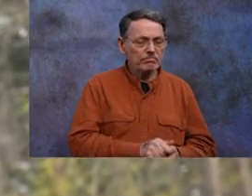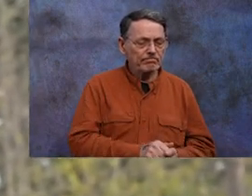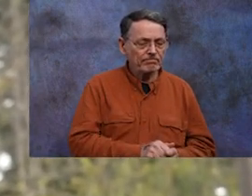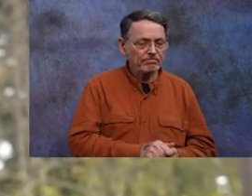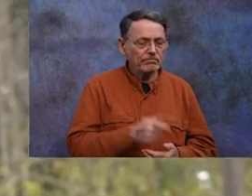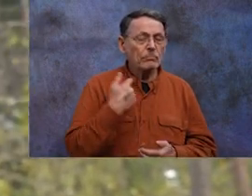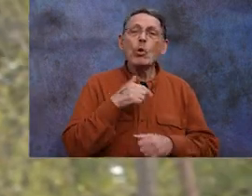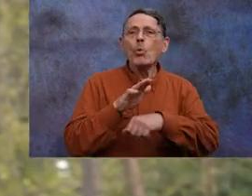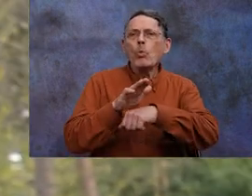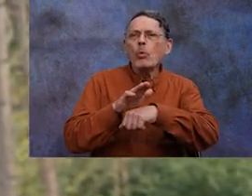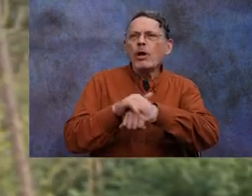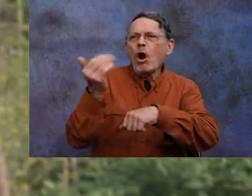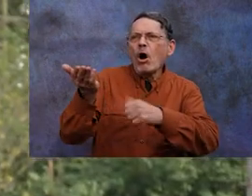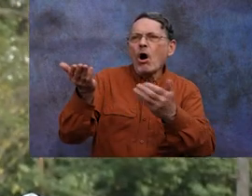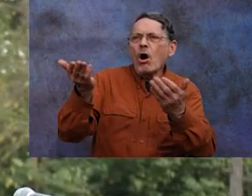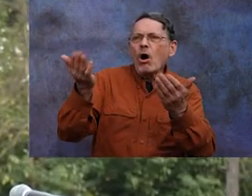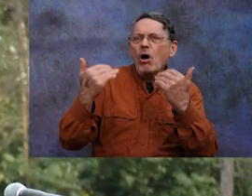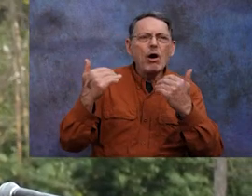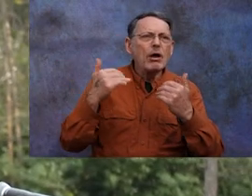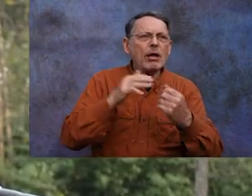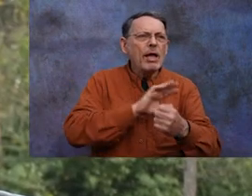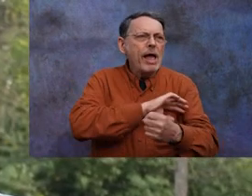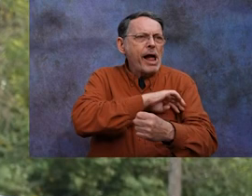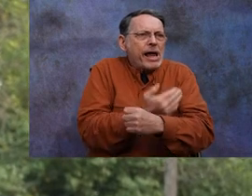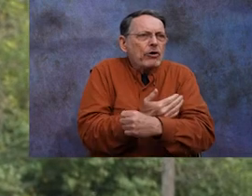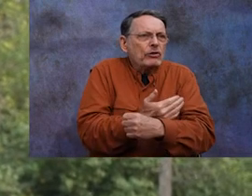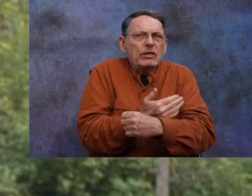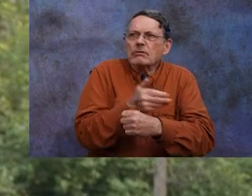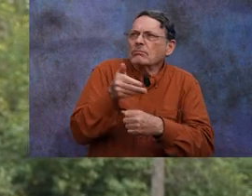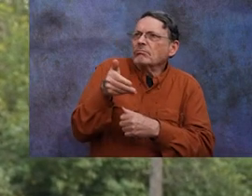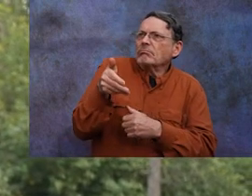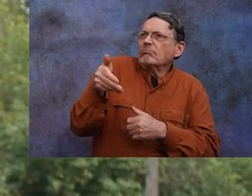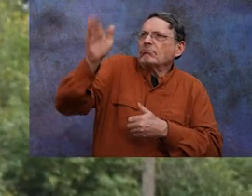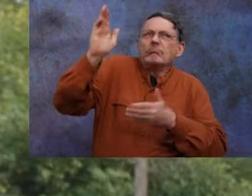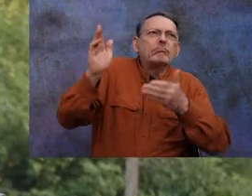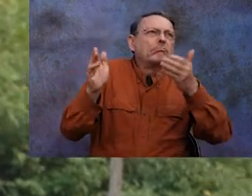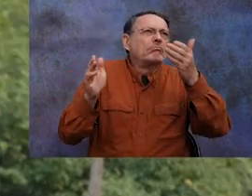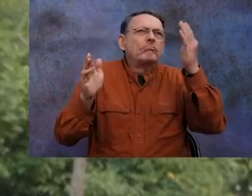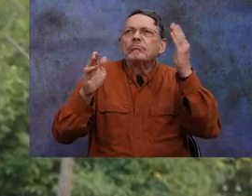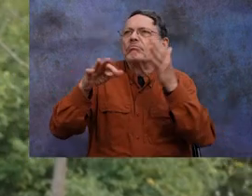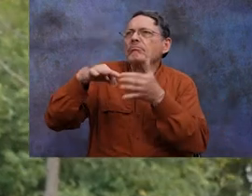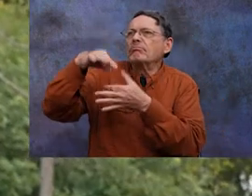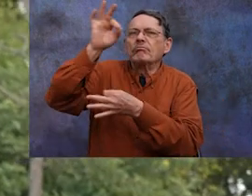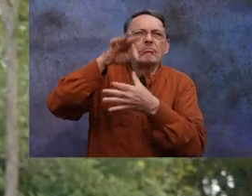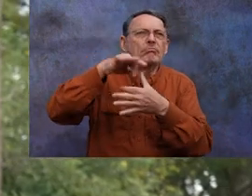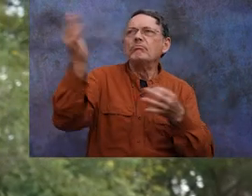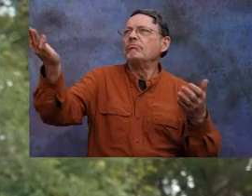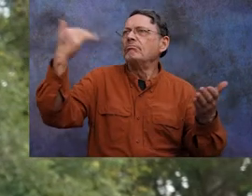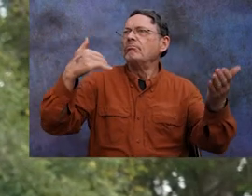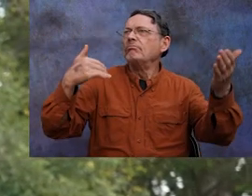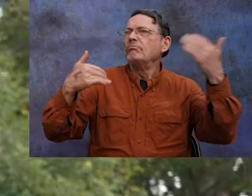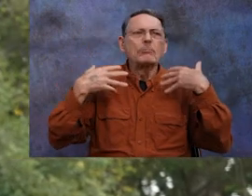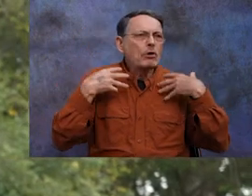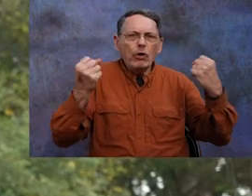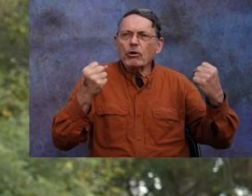We call in the energies of divine, of spirit, of courage, of